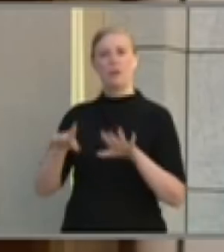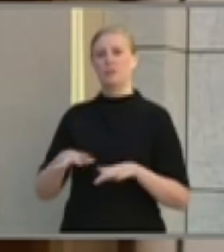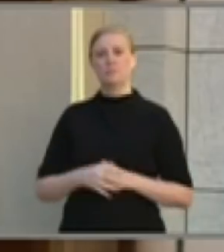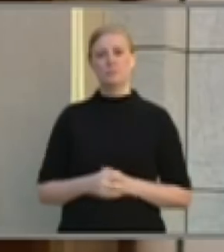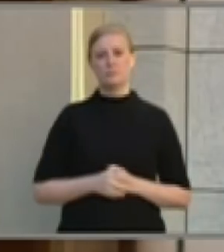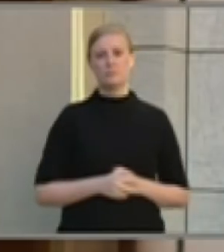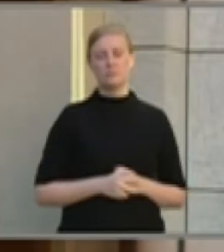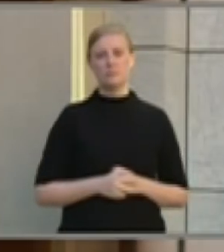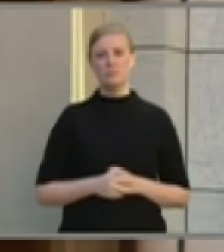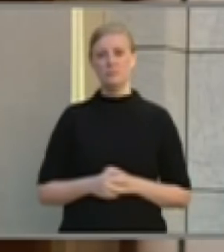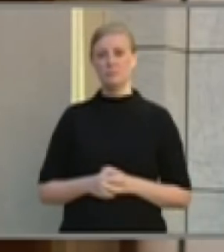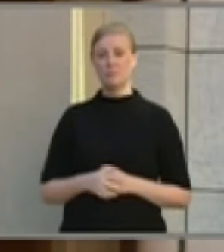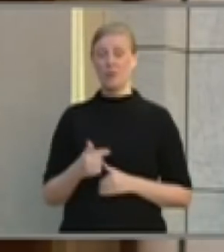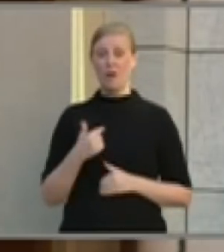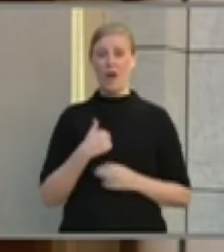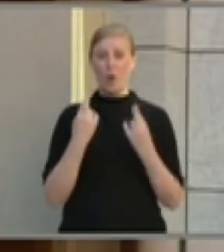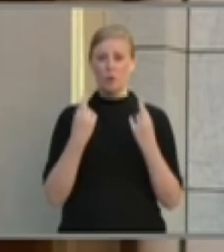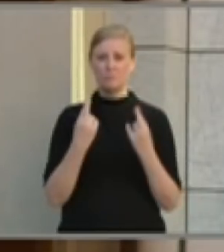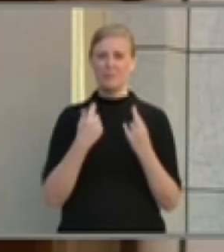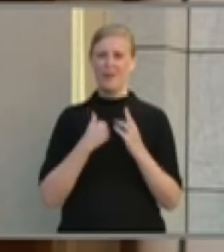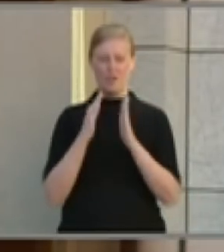And I hope and pray they never have to again.